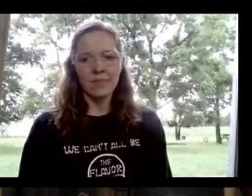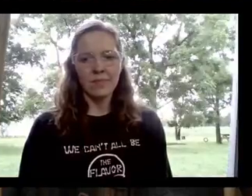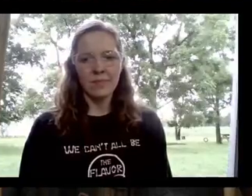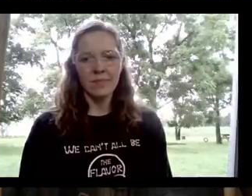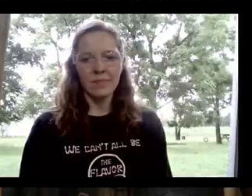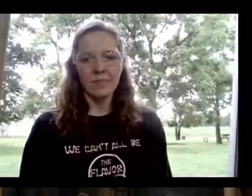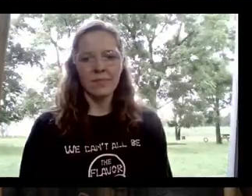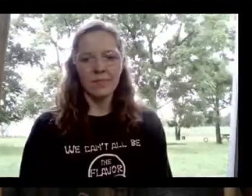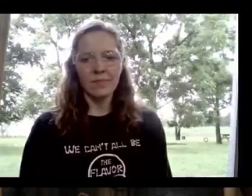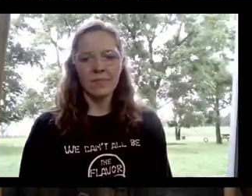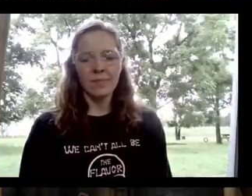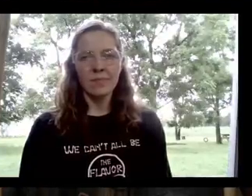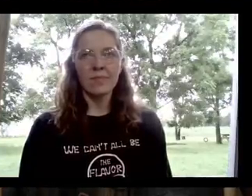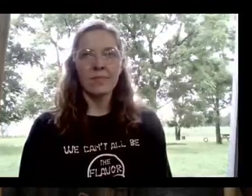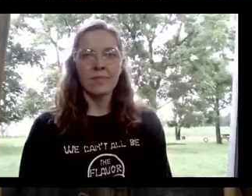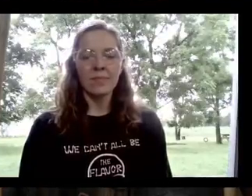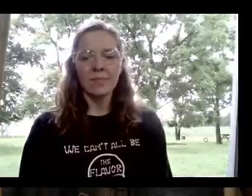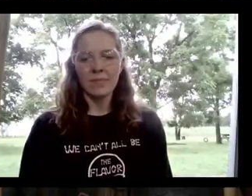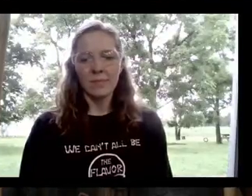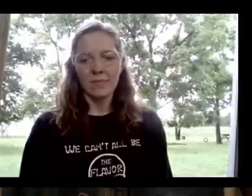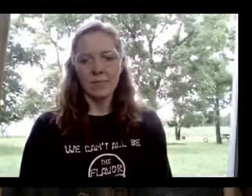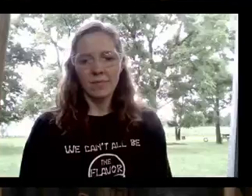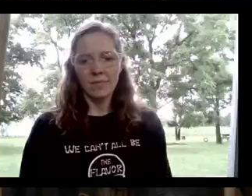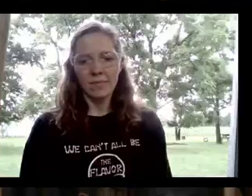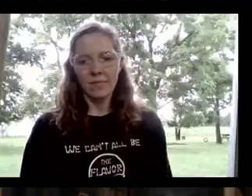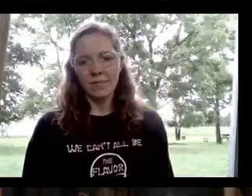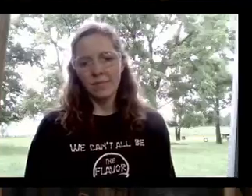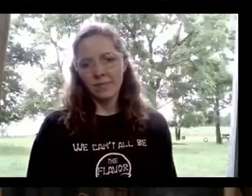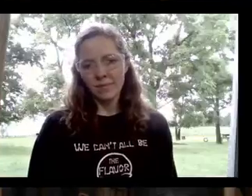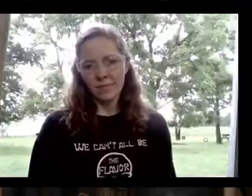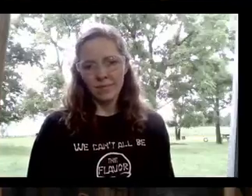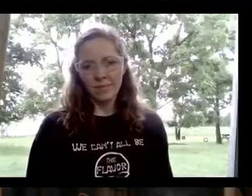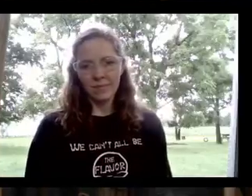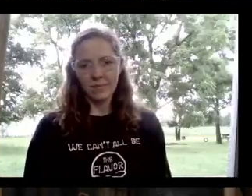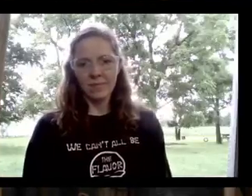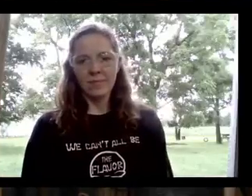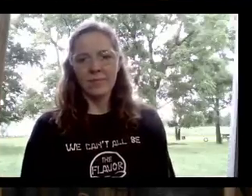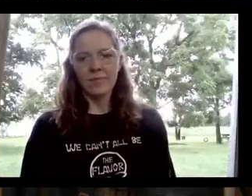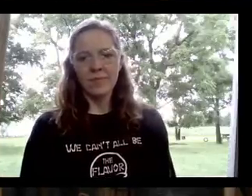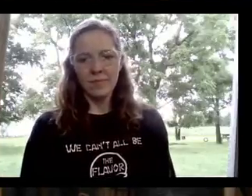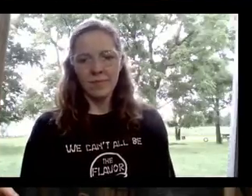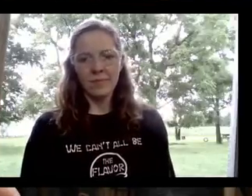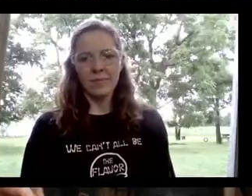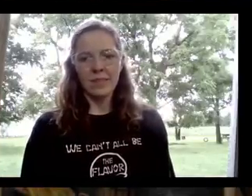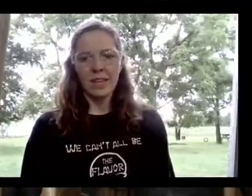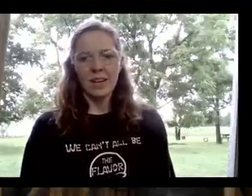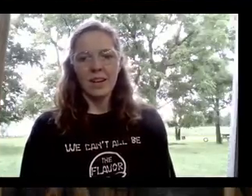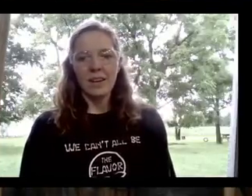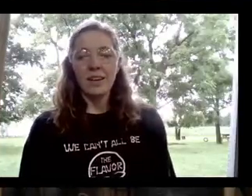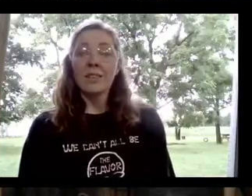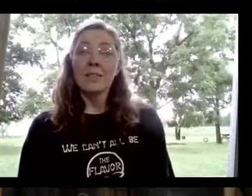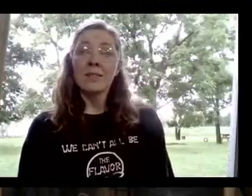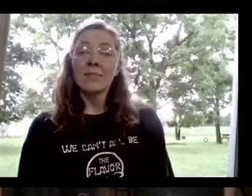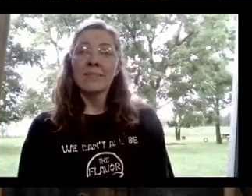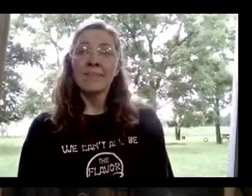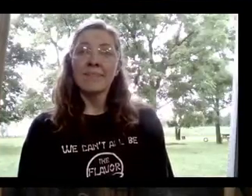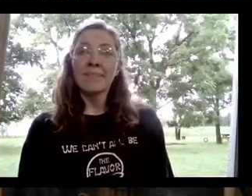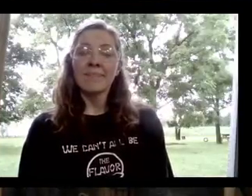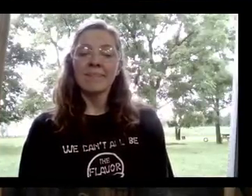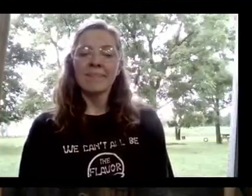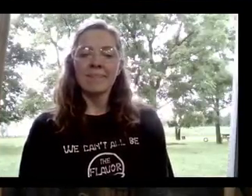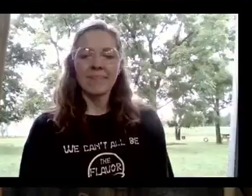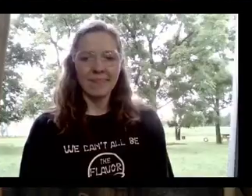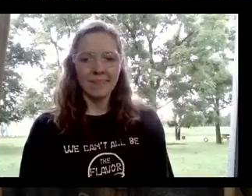depending on how thick the bar, how what the atmosphere is like and things like that. So it likes to be